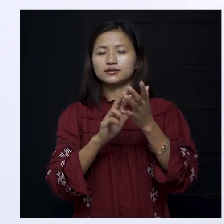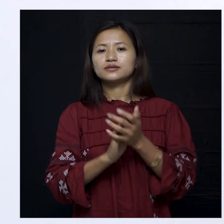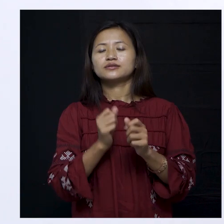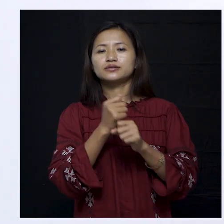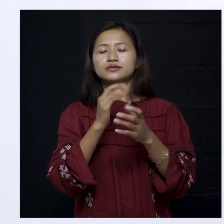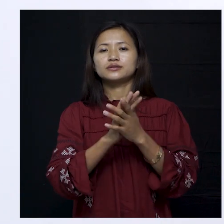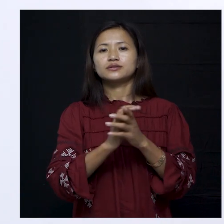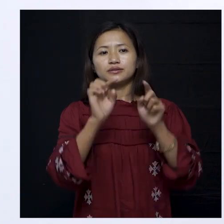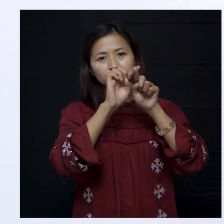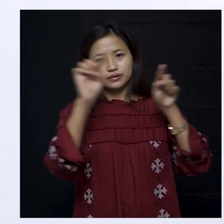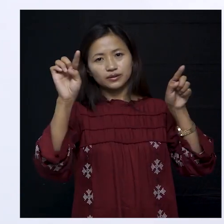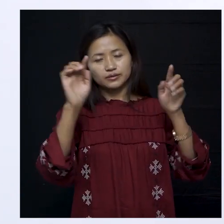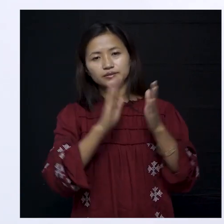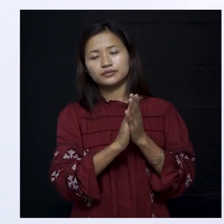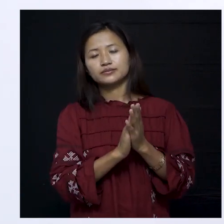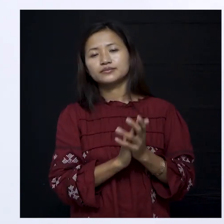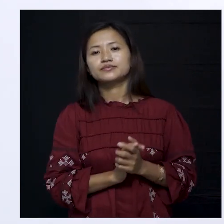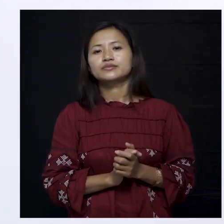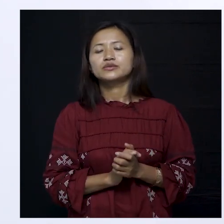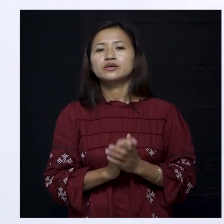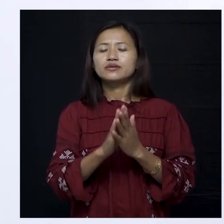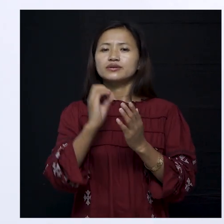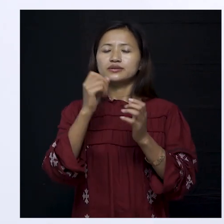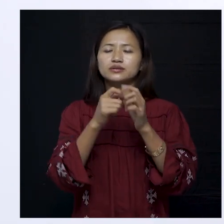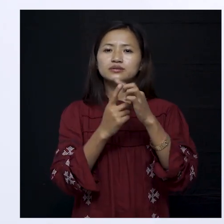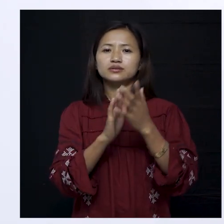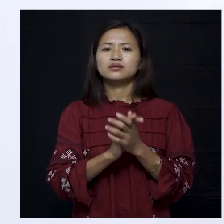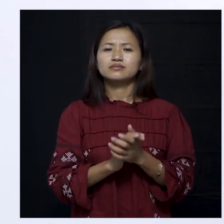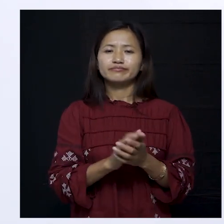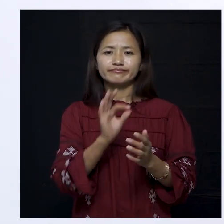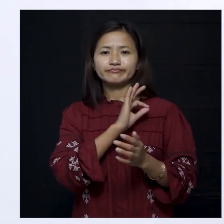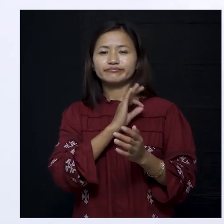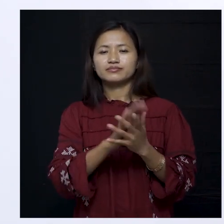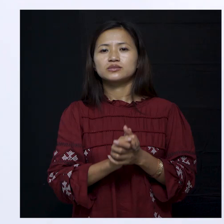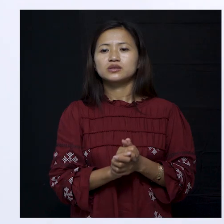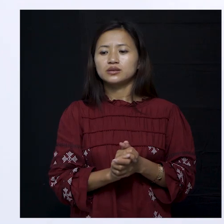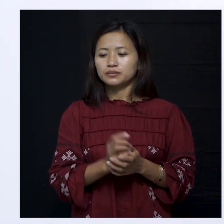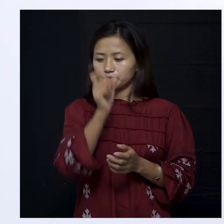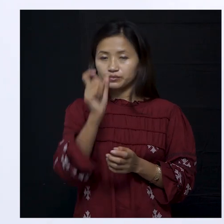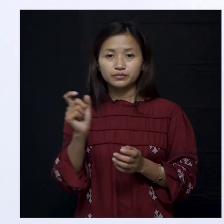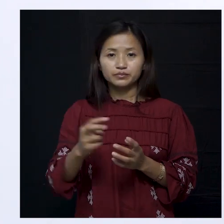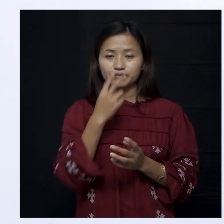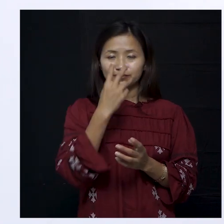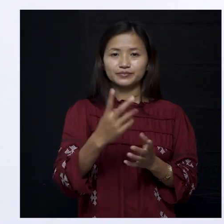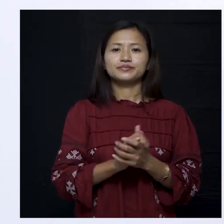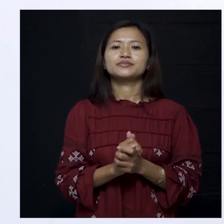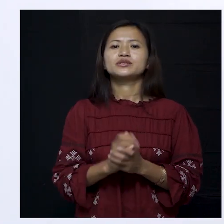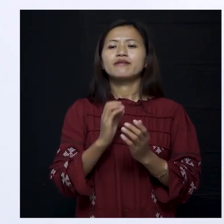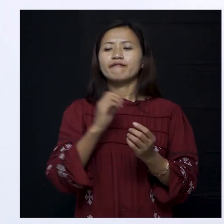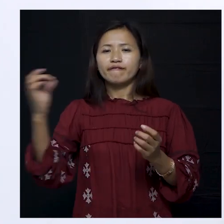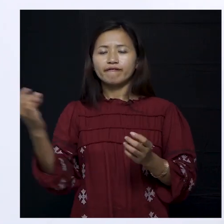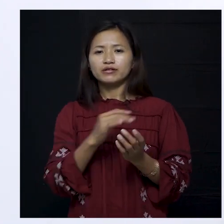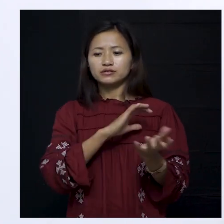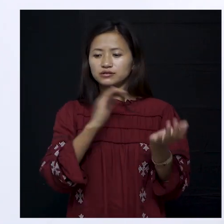catchy, because only when you give a catchy and attractive heading, people will go and look. In this fast changing